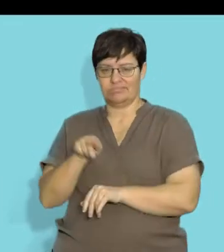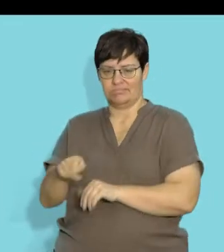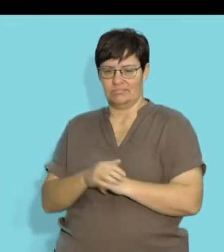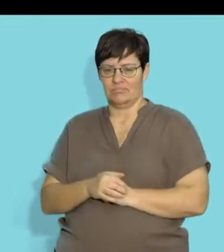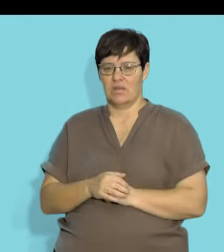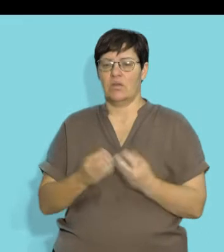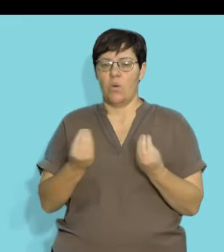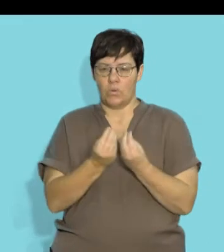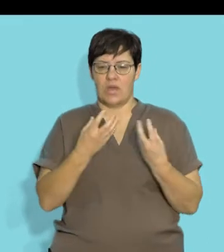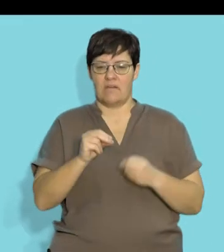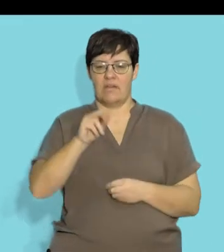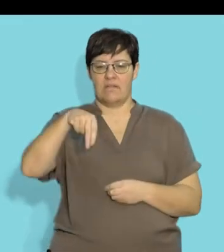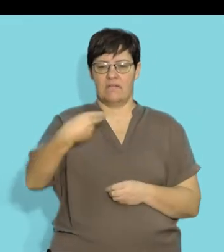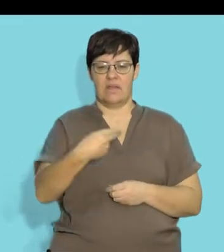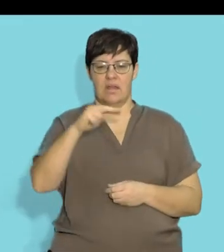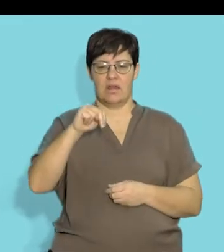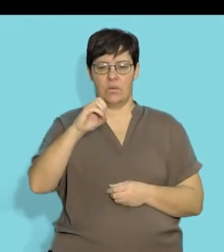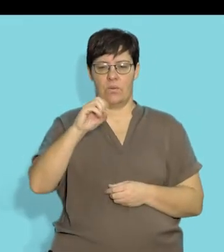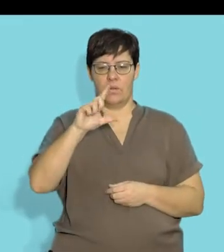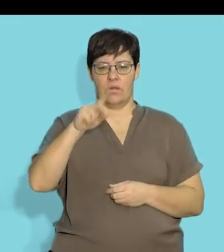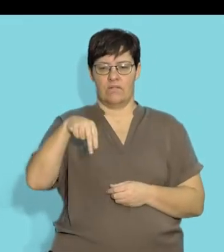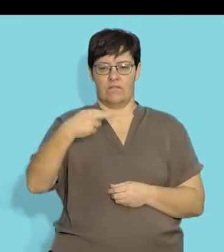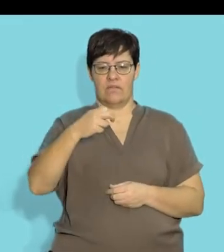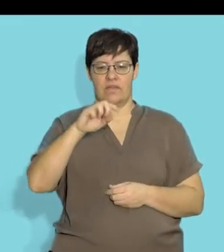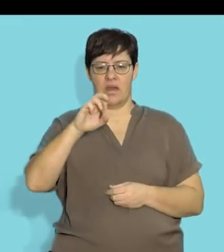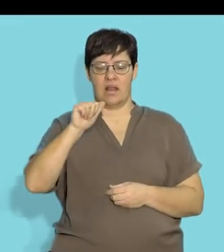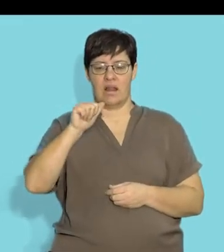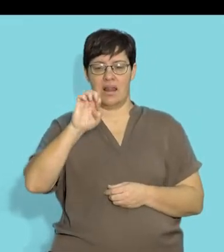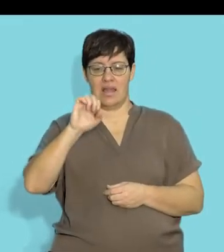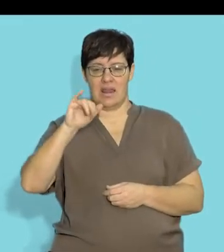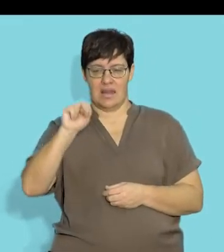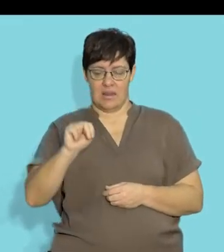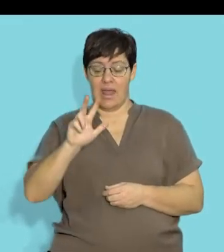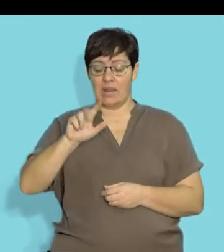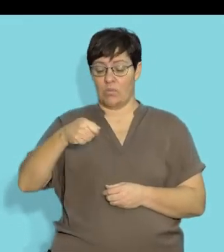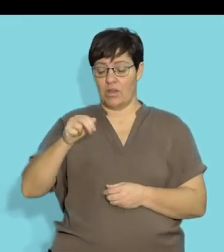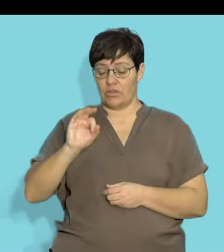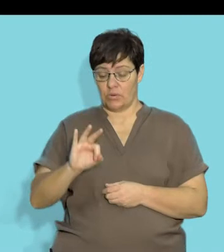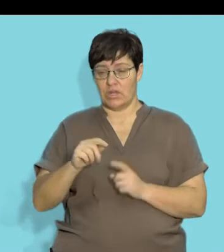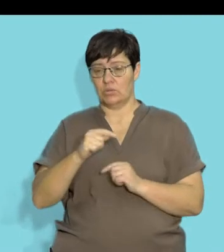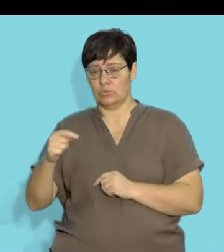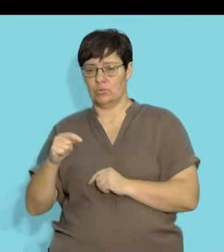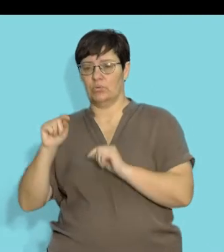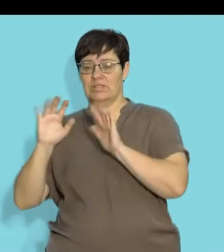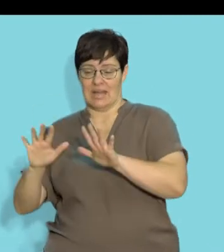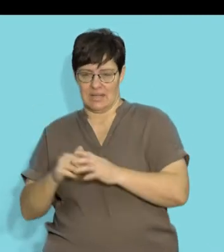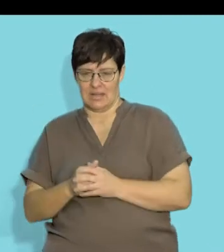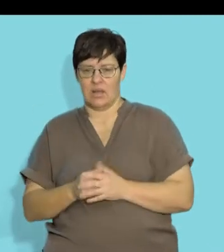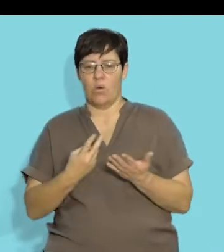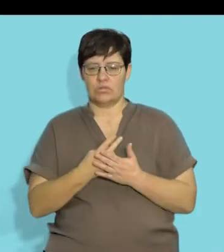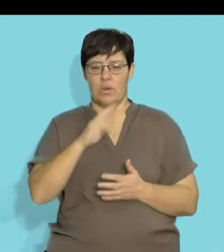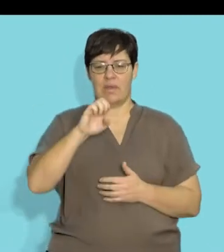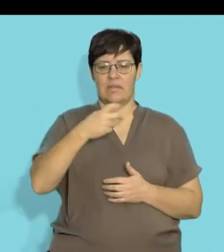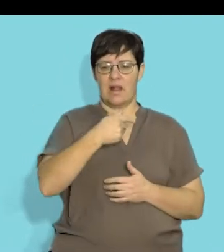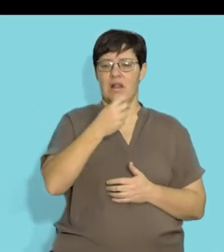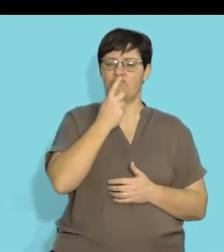Okay, there's also phenolphthalein between 8.3 and 10. Those are the pH values. We also have methyl